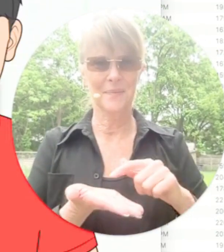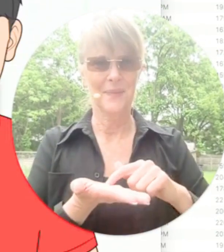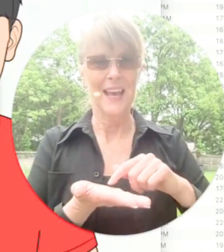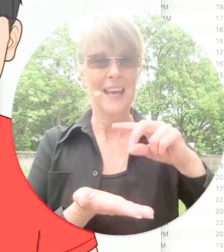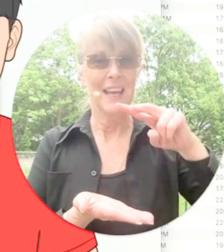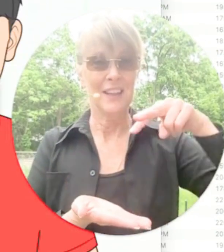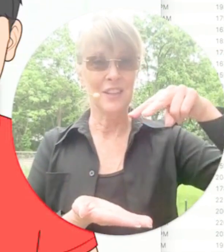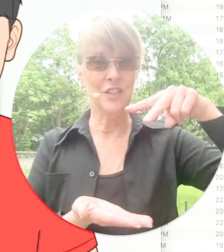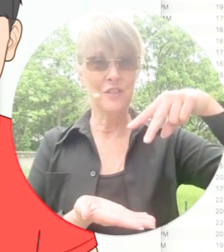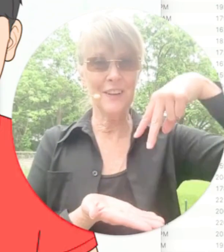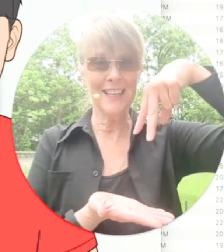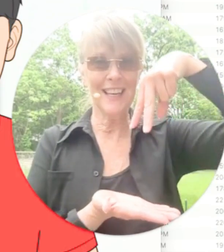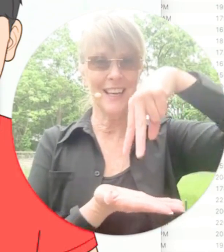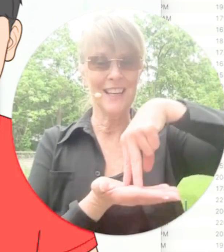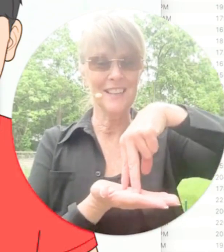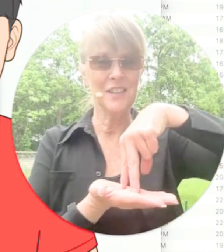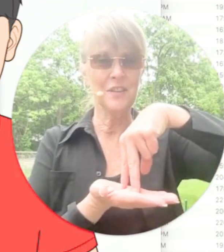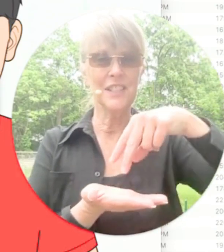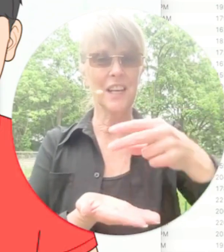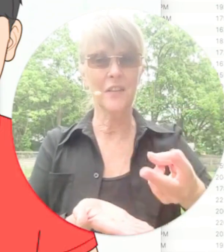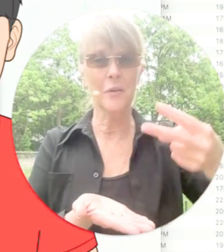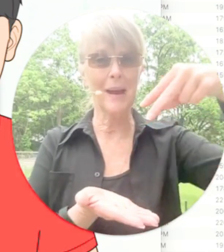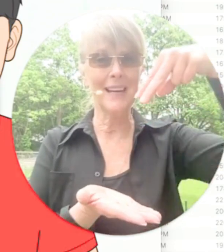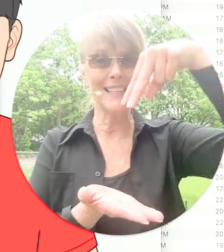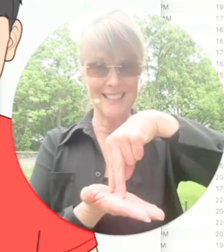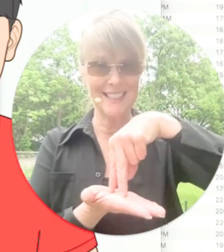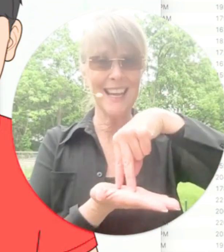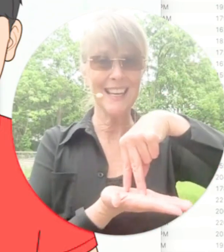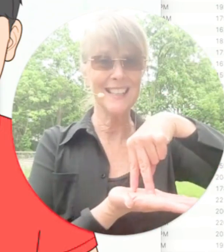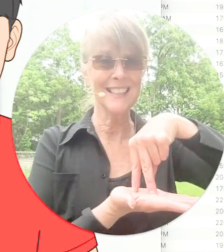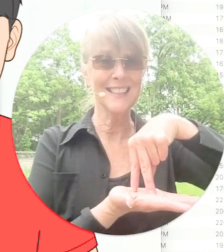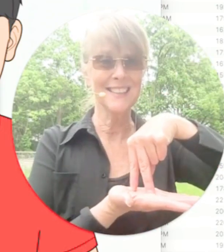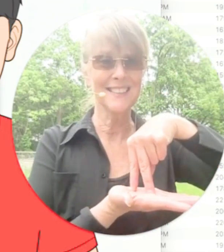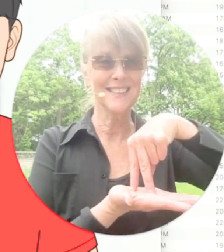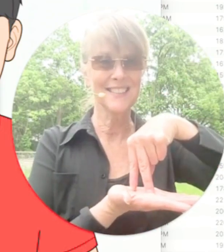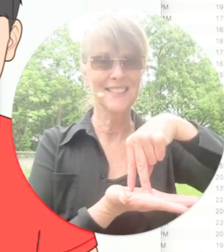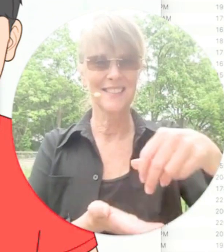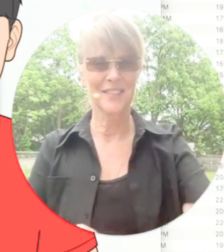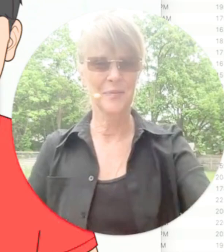Stand. This is your feet again, so you just tell everybody stand.